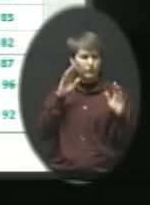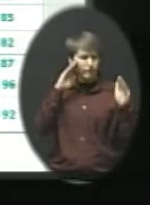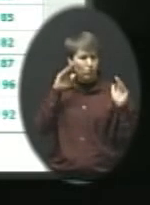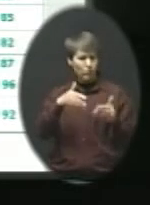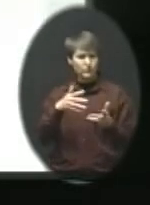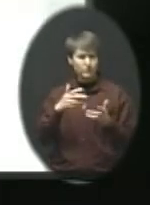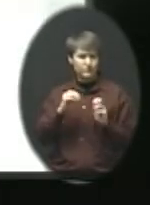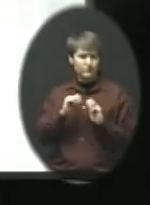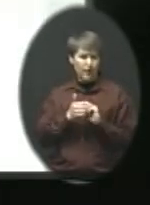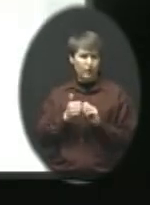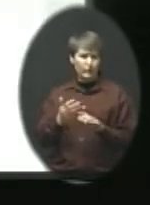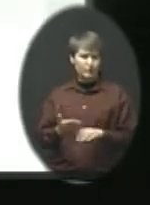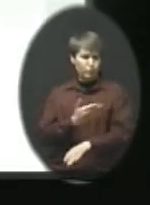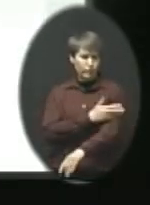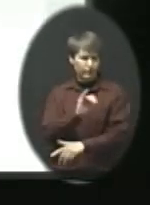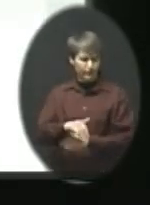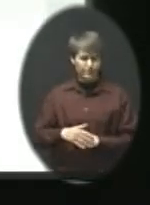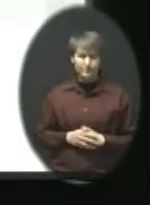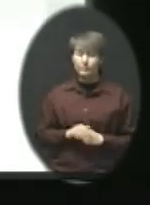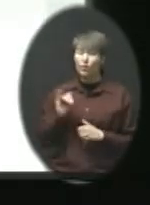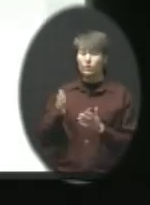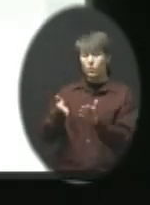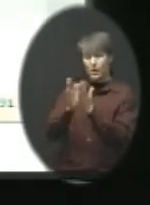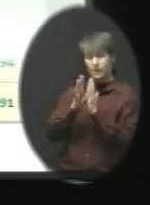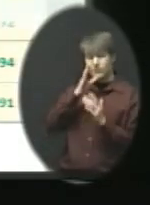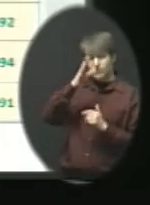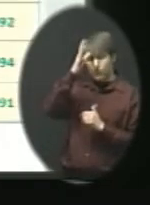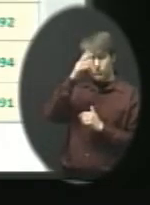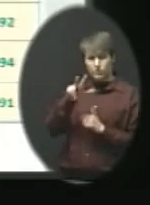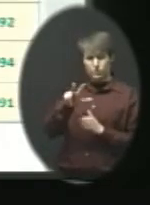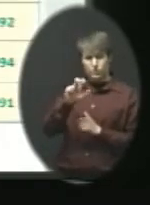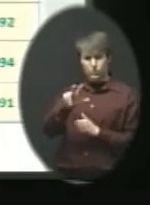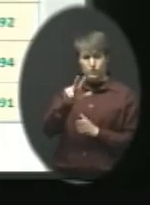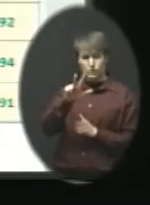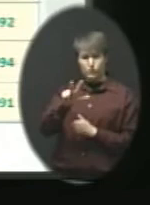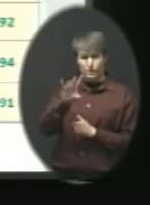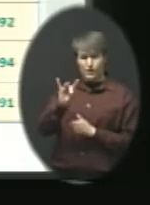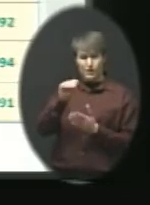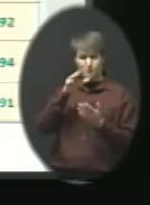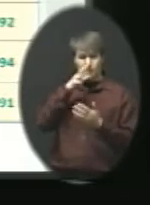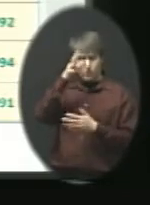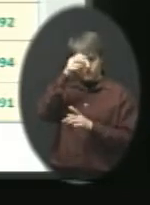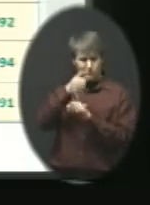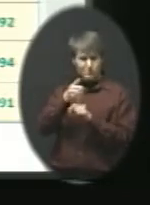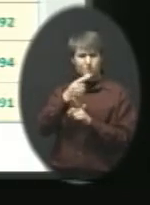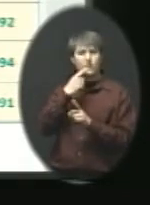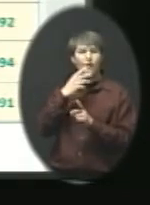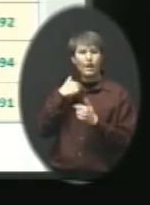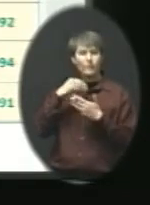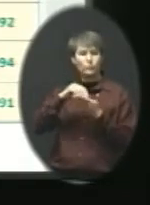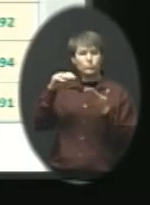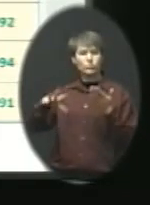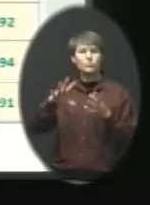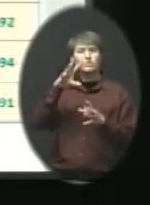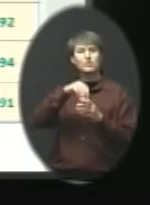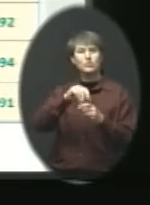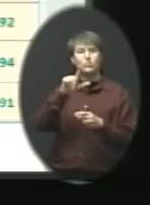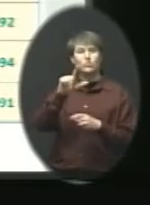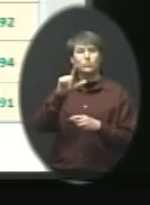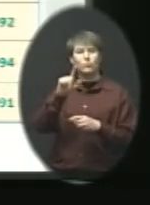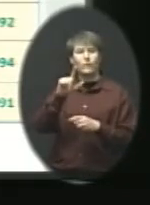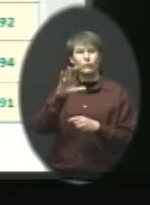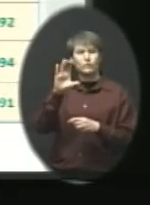area. We also asked parents. We had 338 of parents indicate that they have a student that is in a 21st century